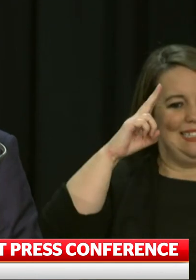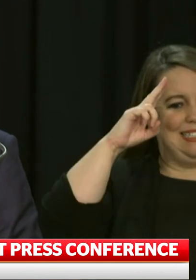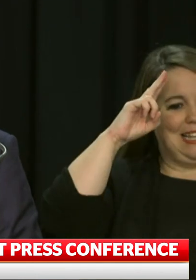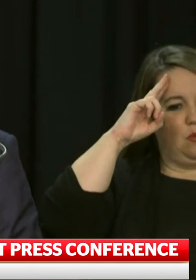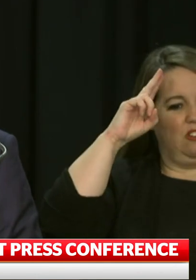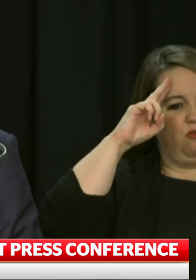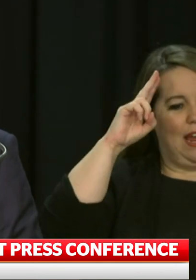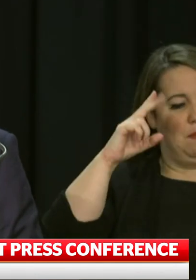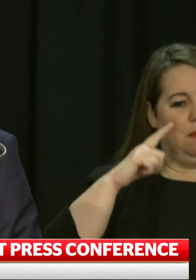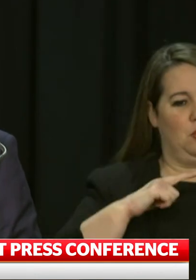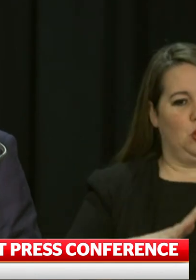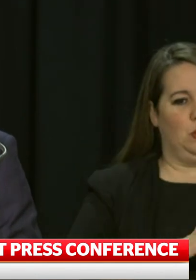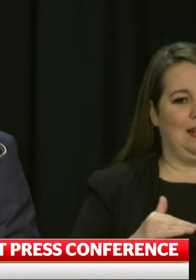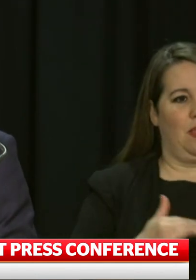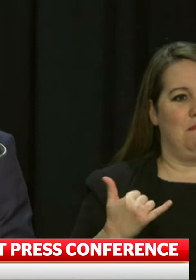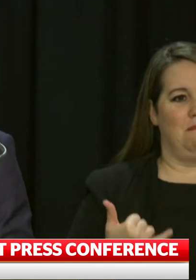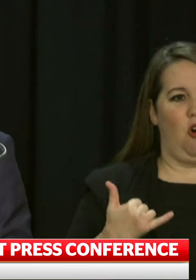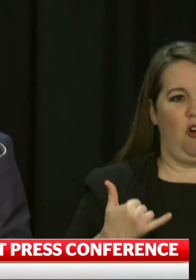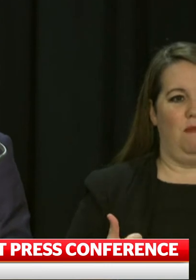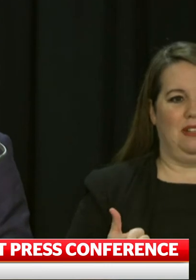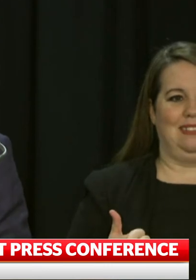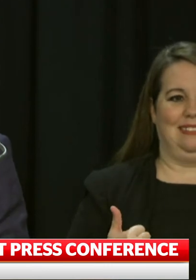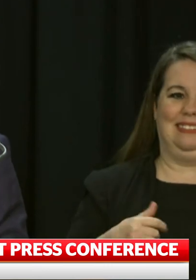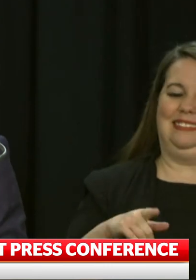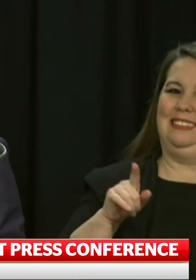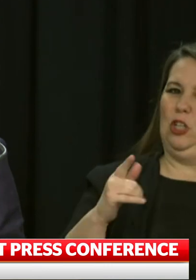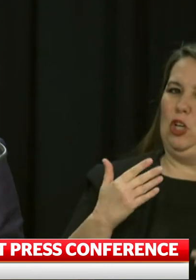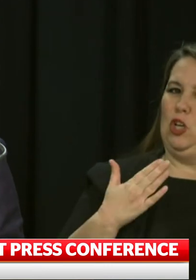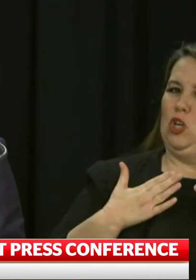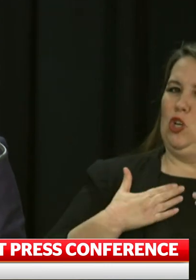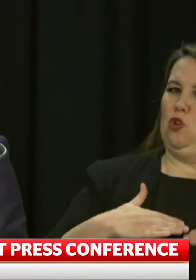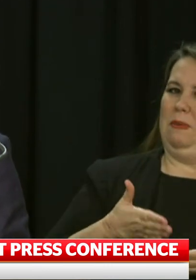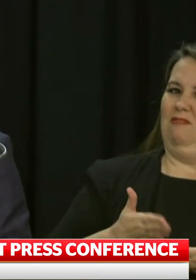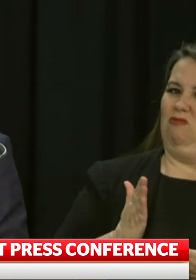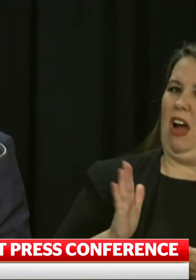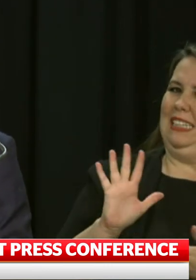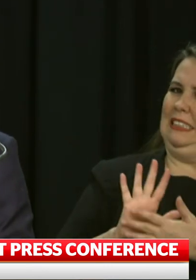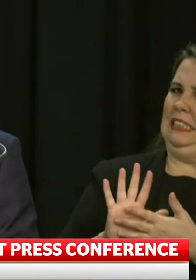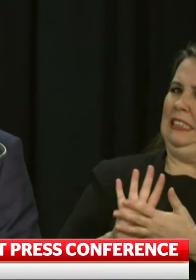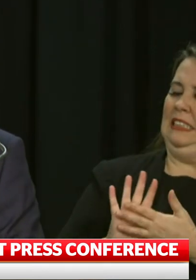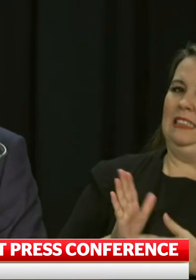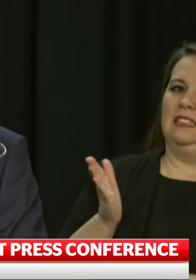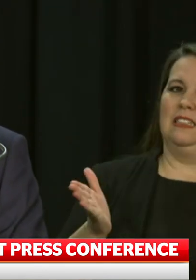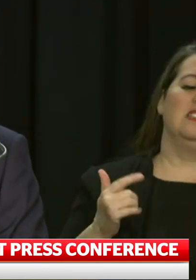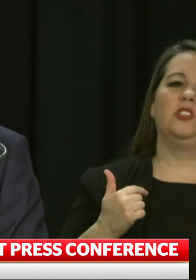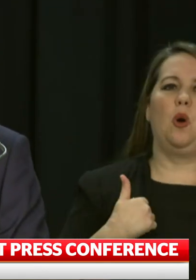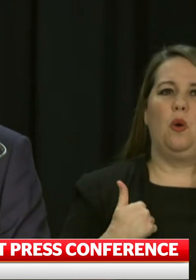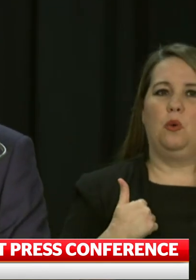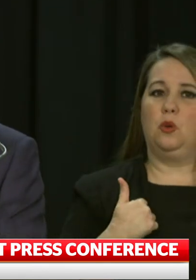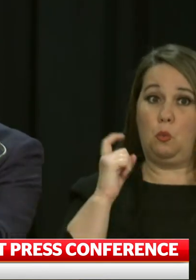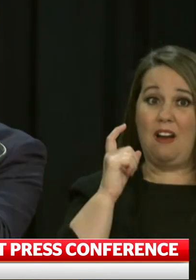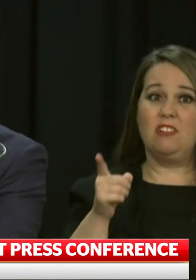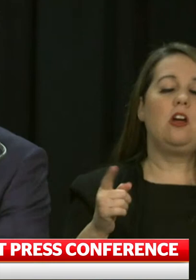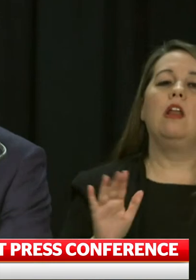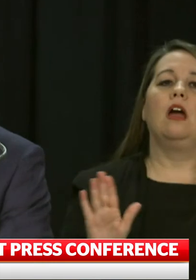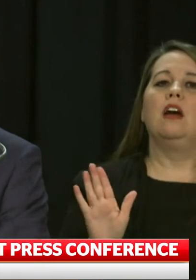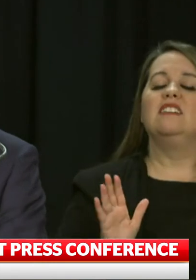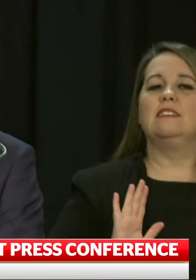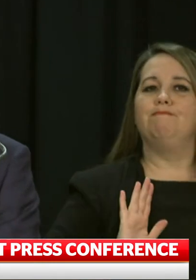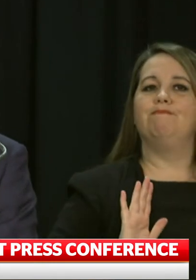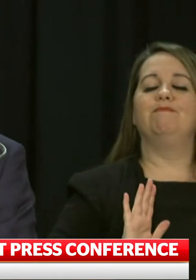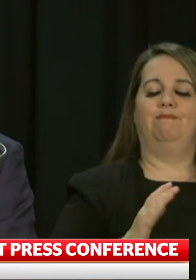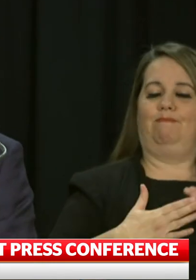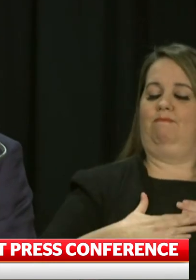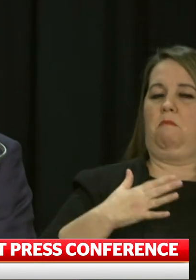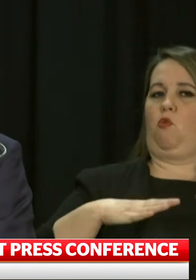in the face to hold it there? Same answer that we've given with other significant sporting events. It's a matter for the sporting body concerned. Just a question